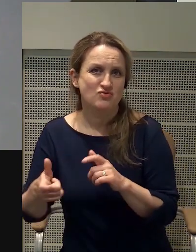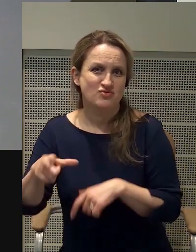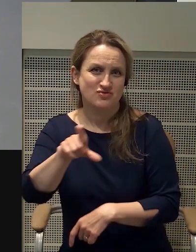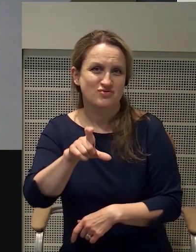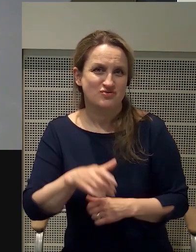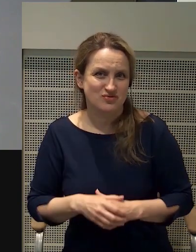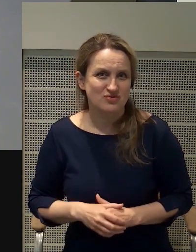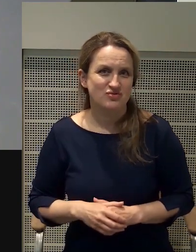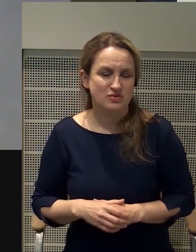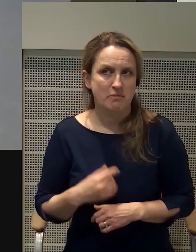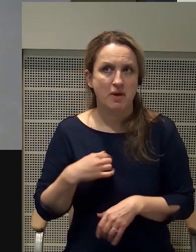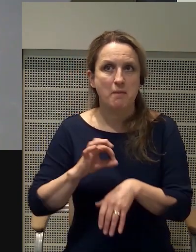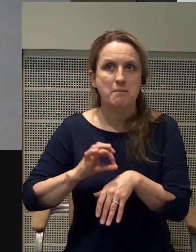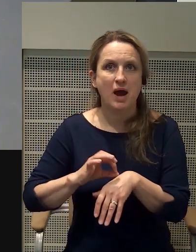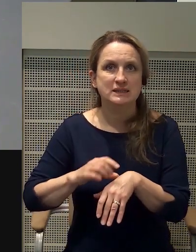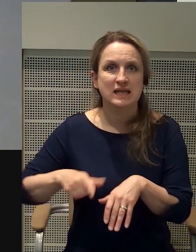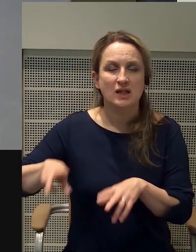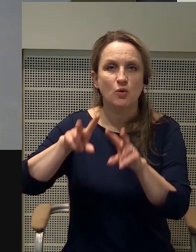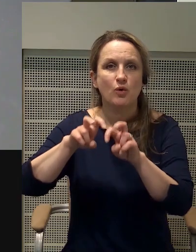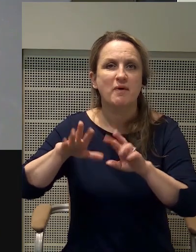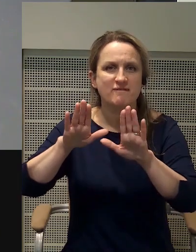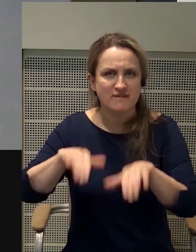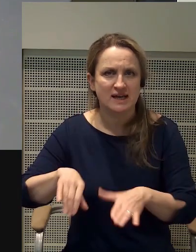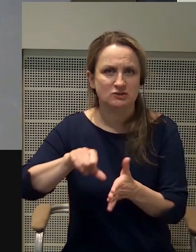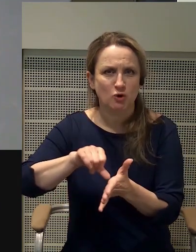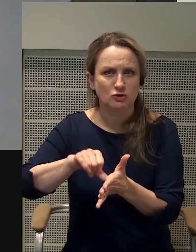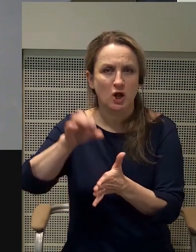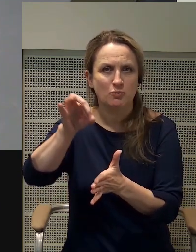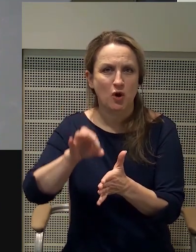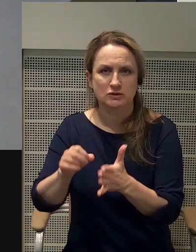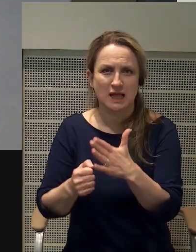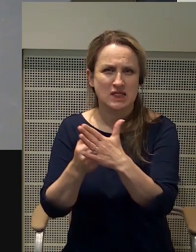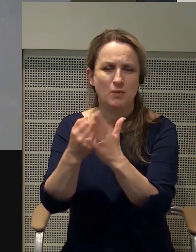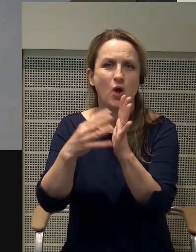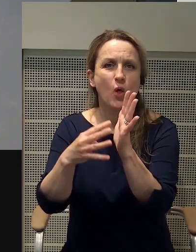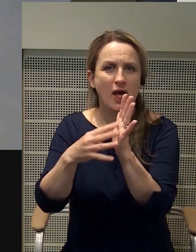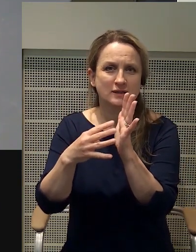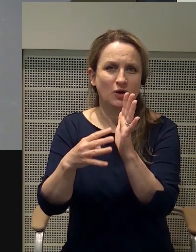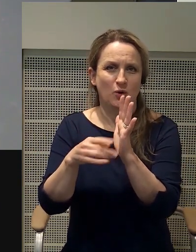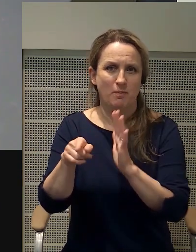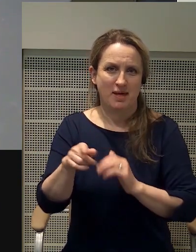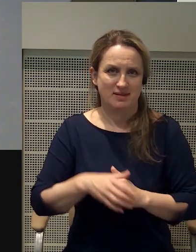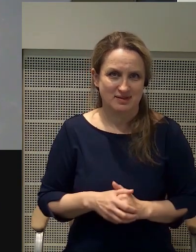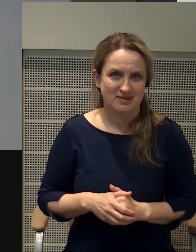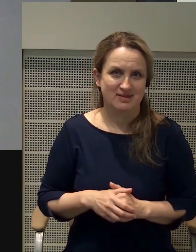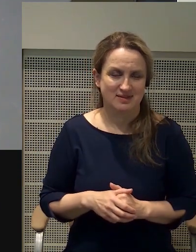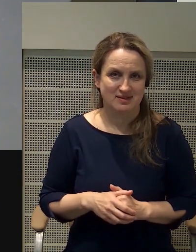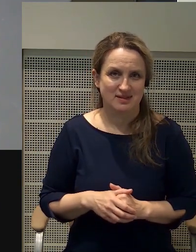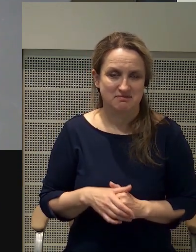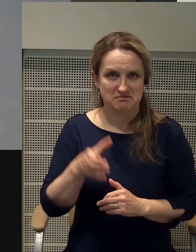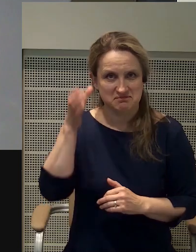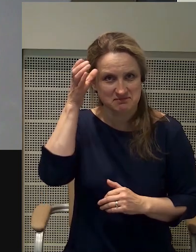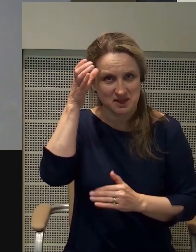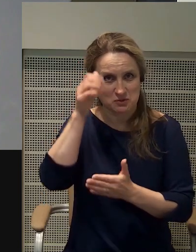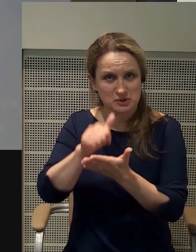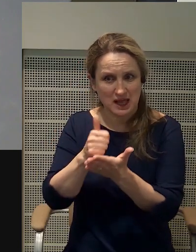to the professionals or go to a center of expertise and say, we would like to have our quality of life measured, it's not so hard.